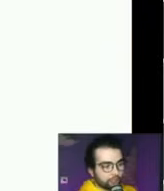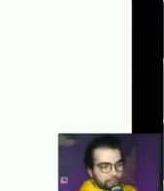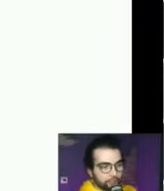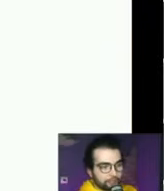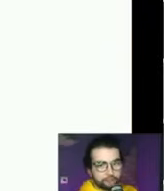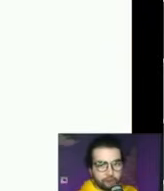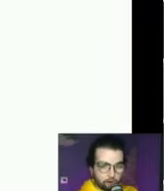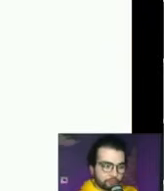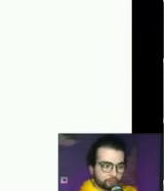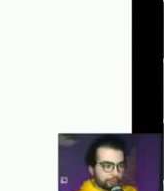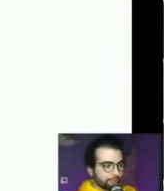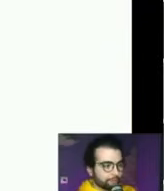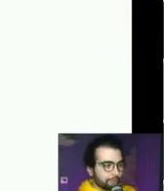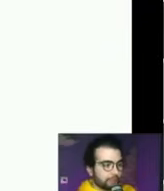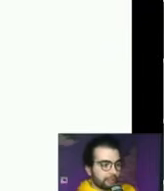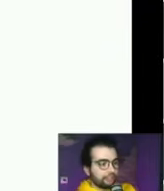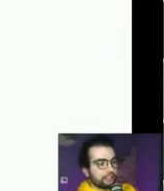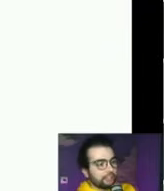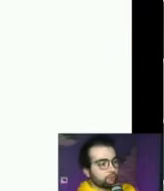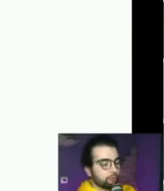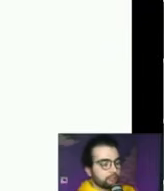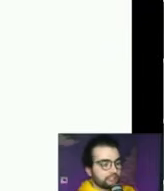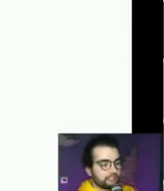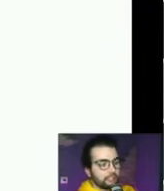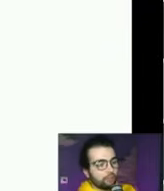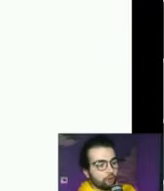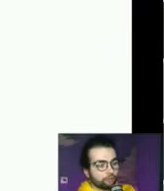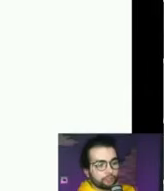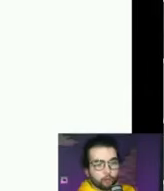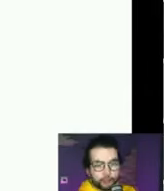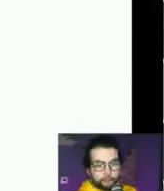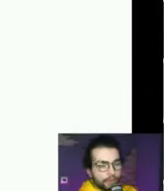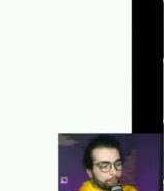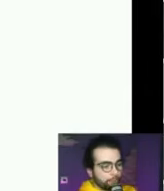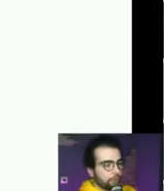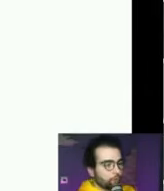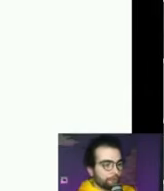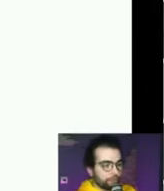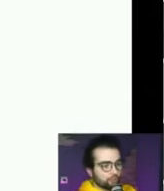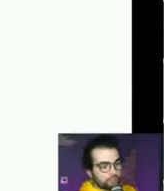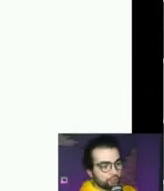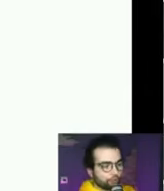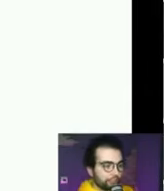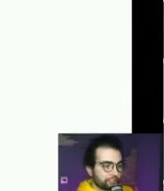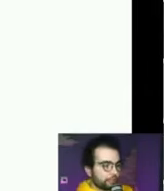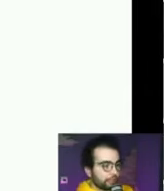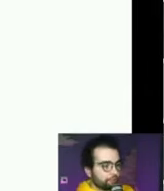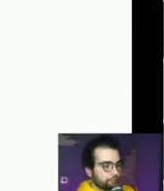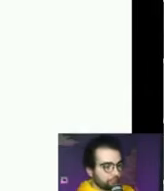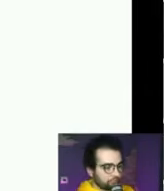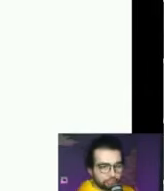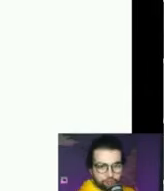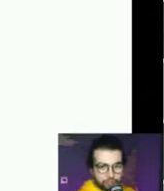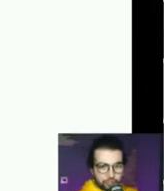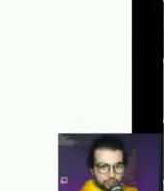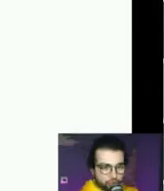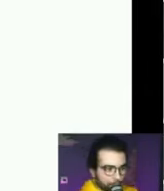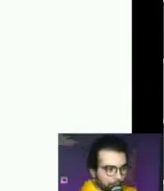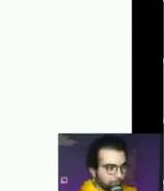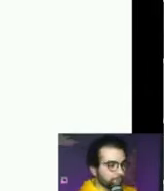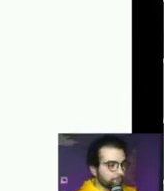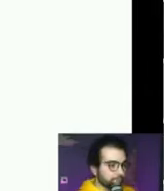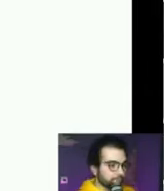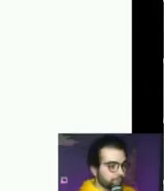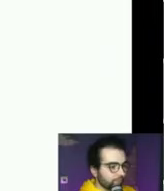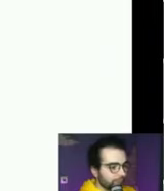First of all, we're going to build a home screen. And here we will see on the top a map with the user location and the position of a user on